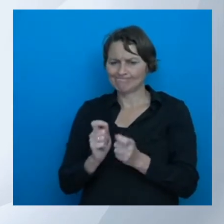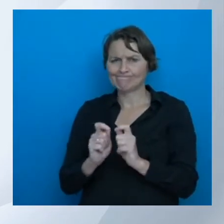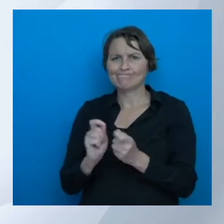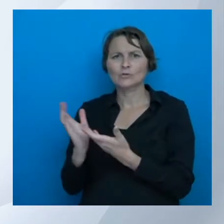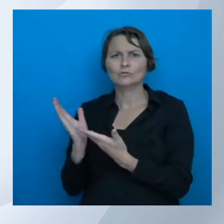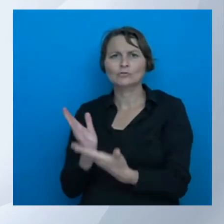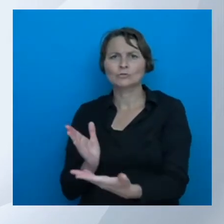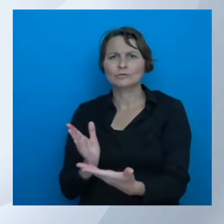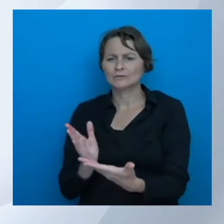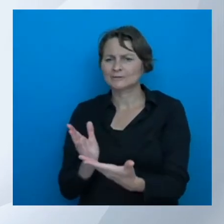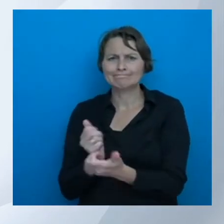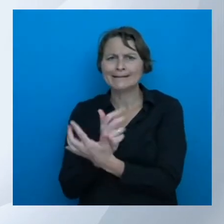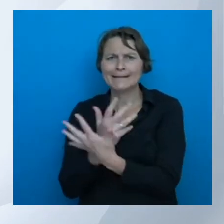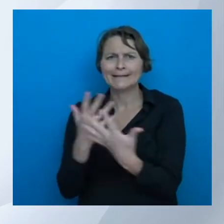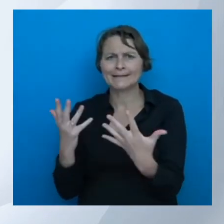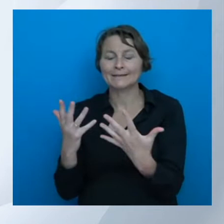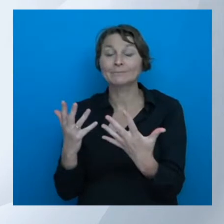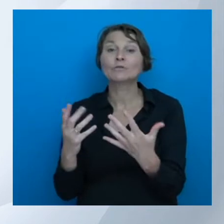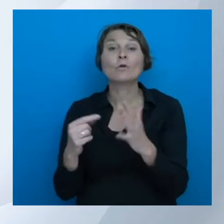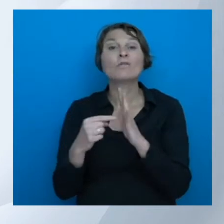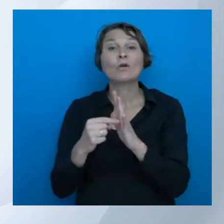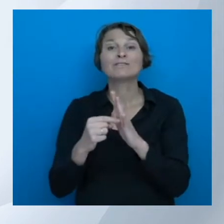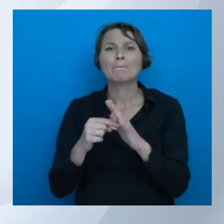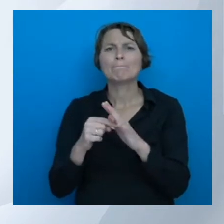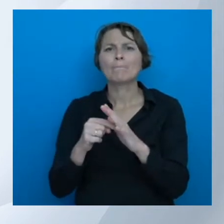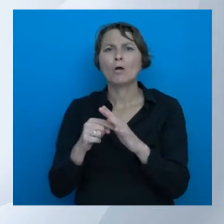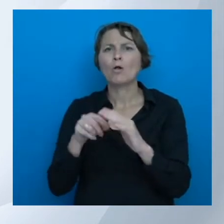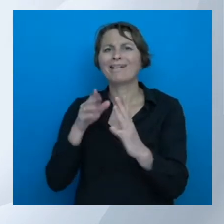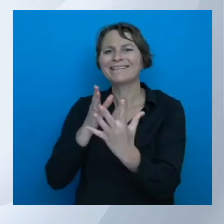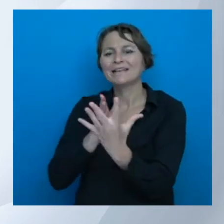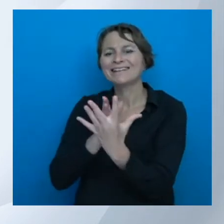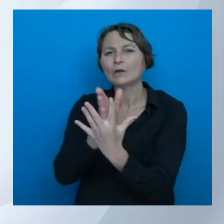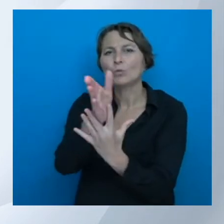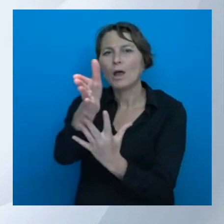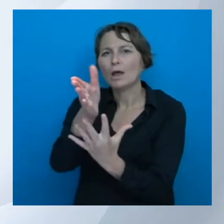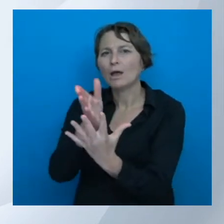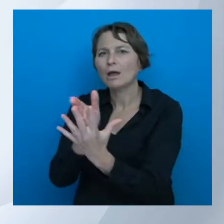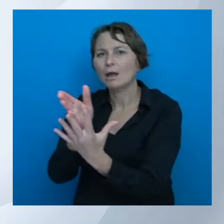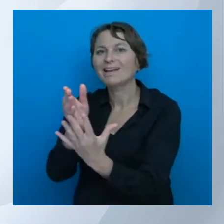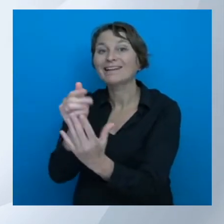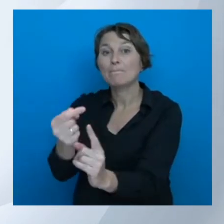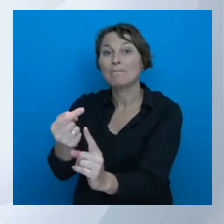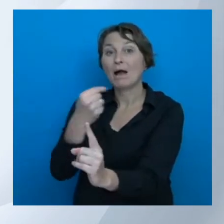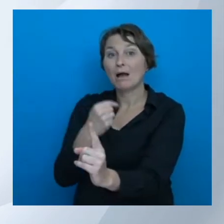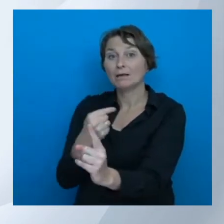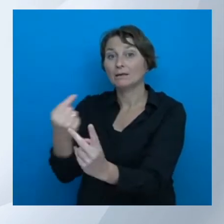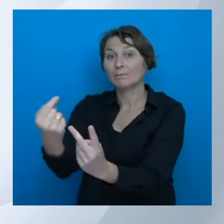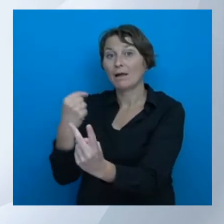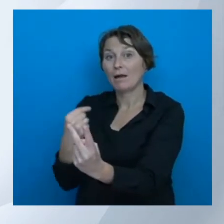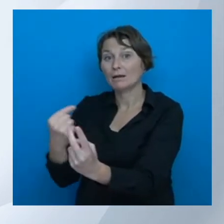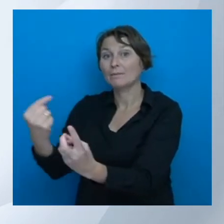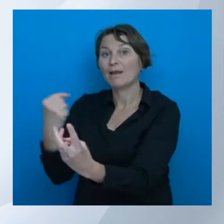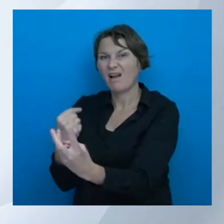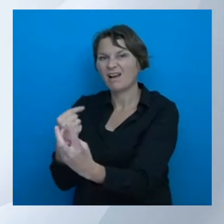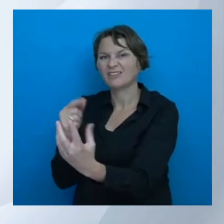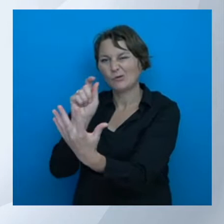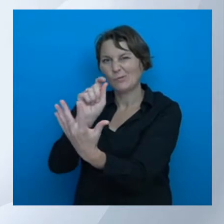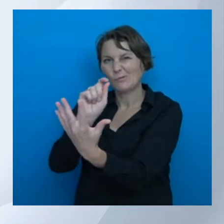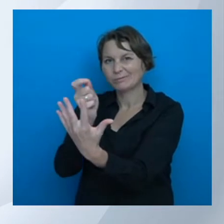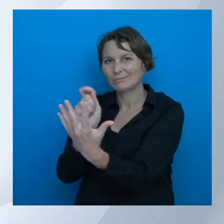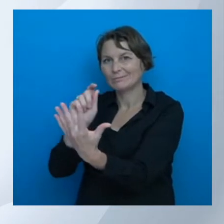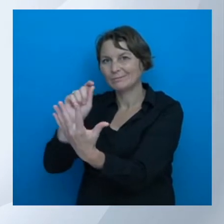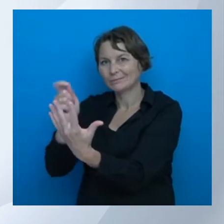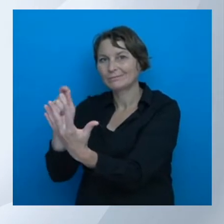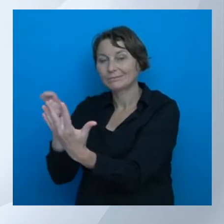behind the gateway, and for a specific path, they serve requests. Optionally, you can equally bake